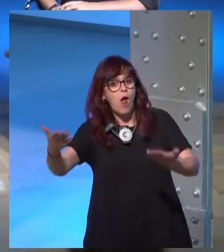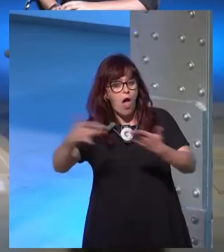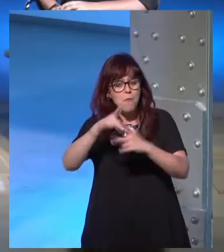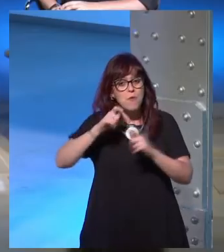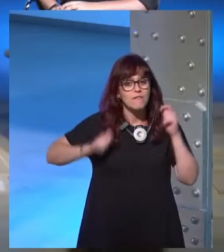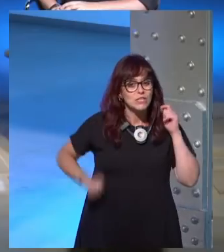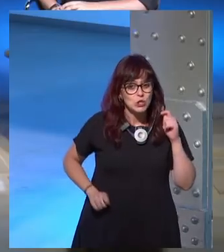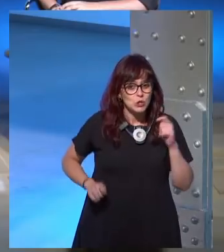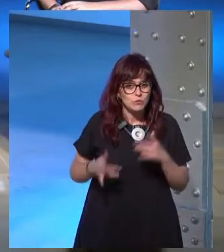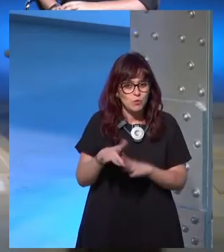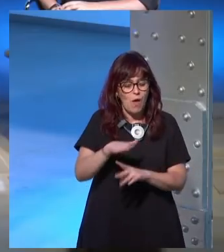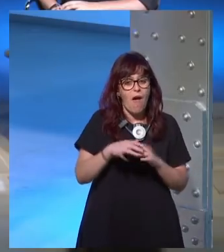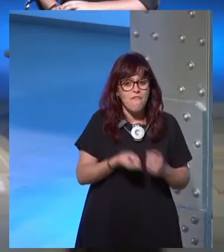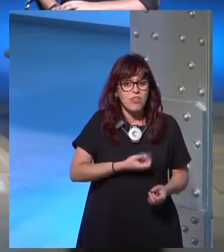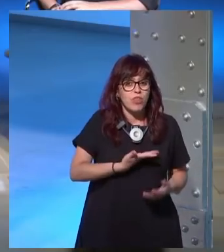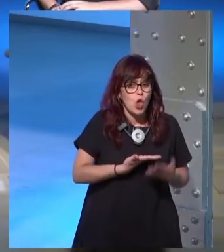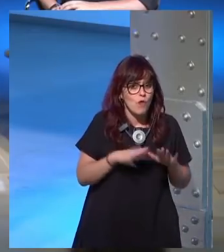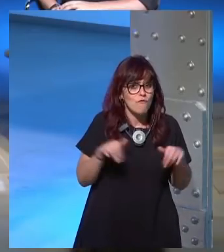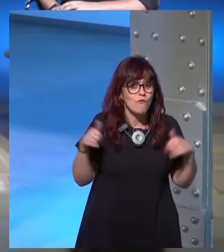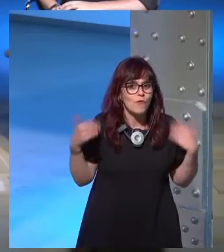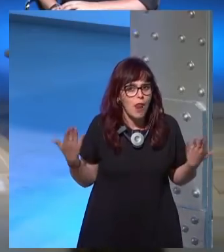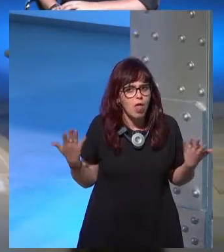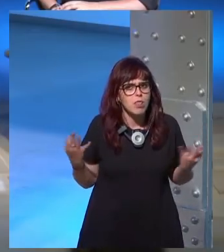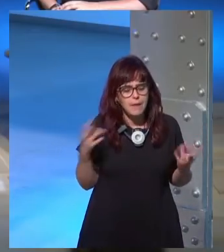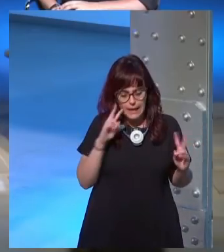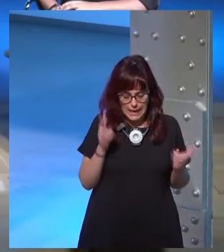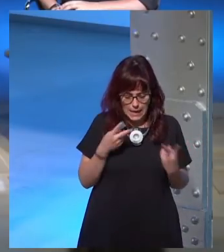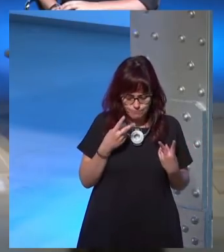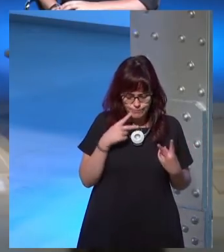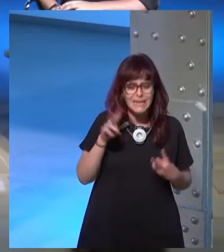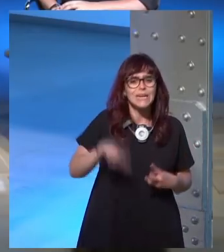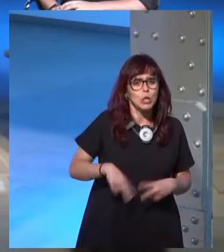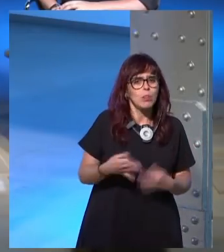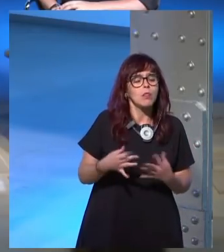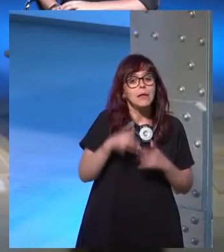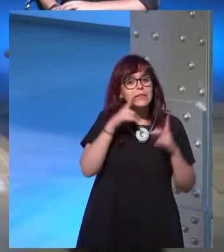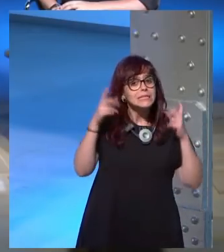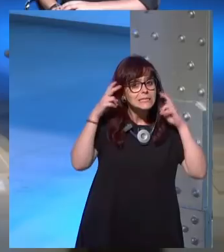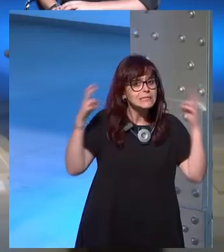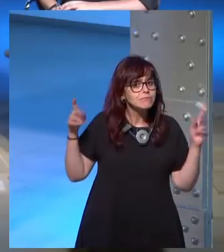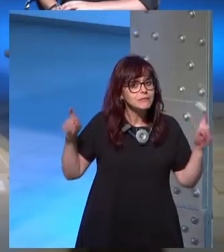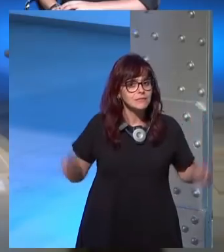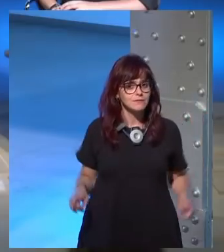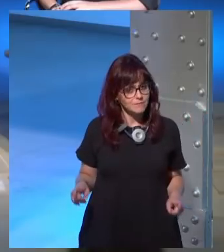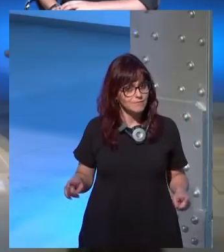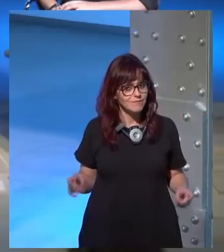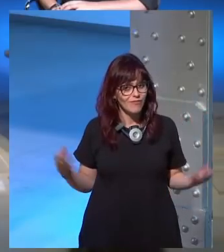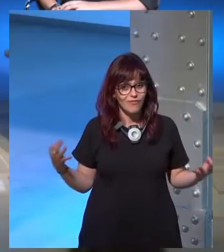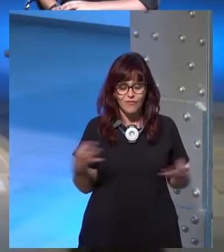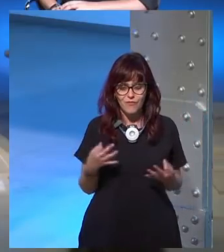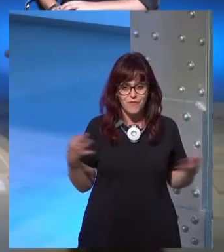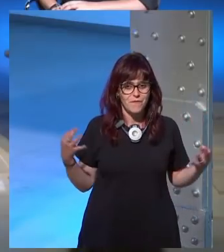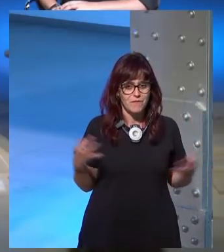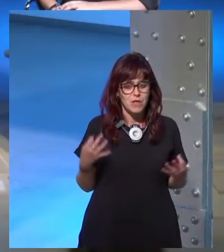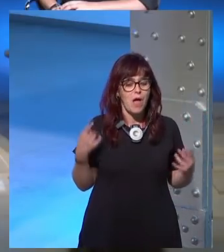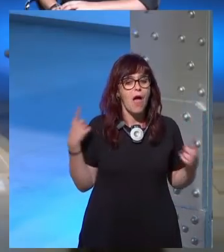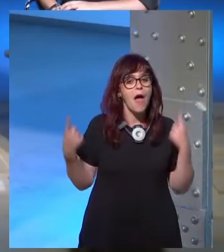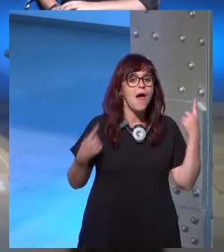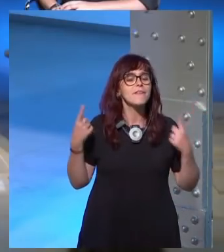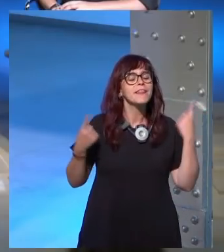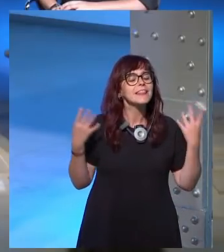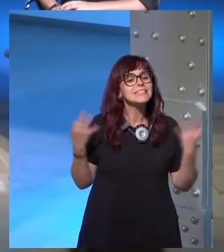bags of meat. And sometimes meat needs to rest. Needs to rest to be more delicious. And I feel that that's true of creativity